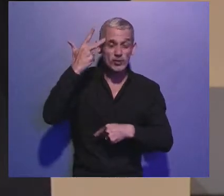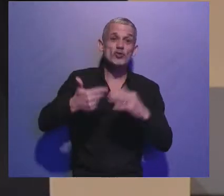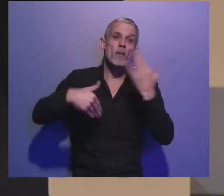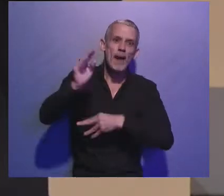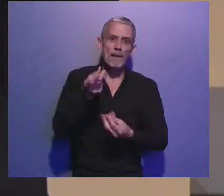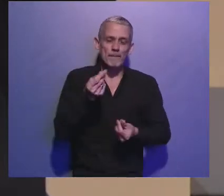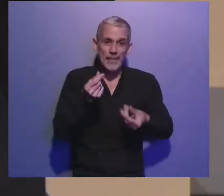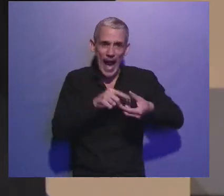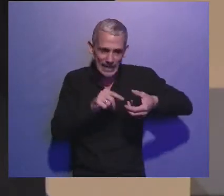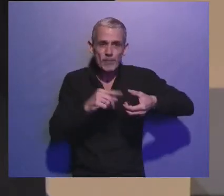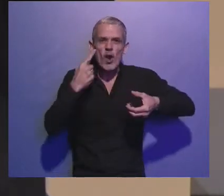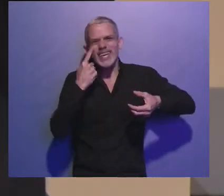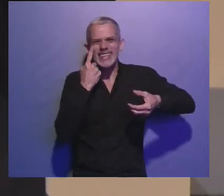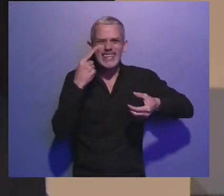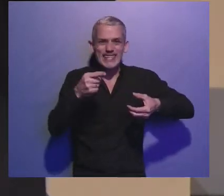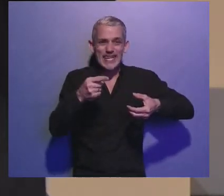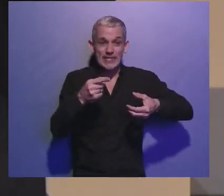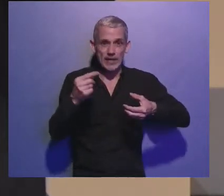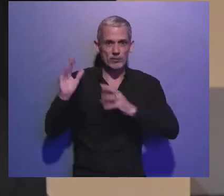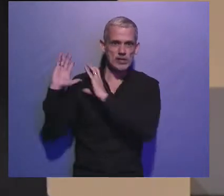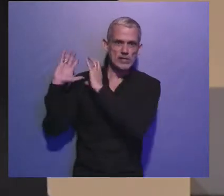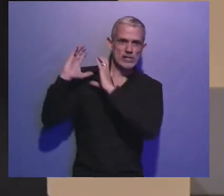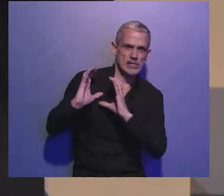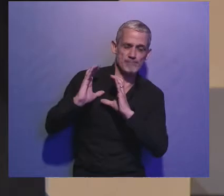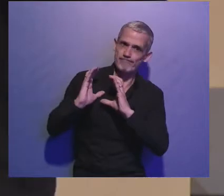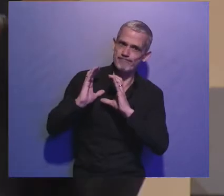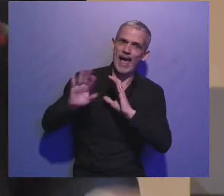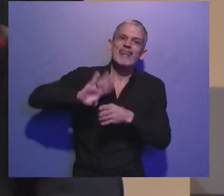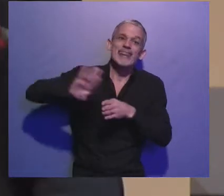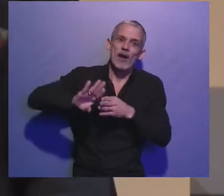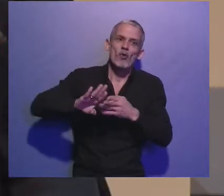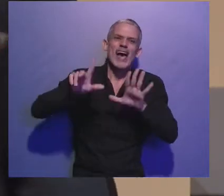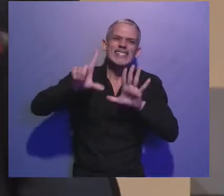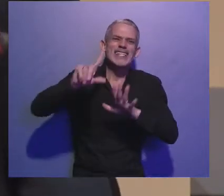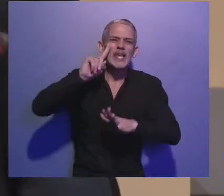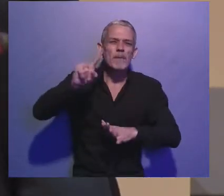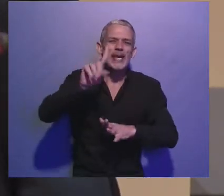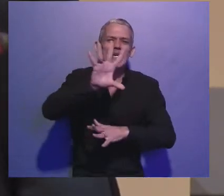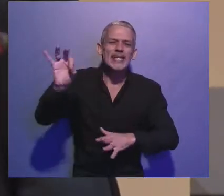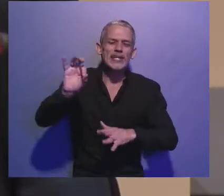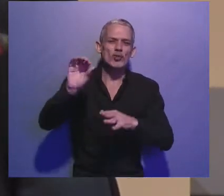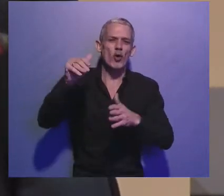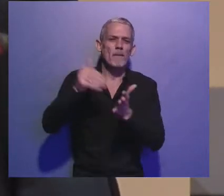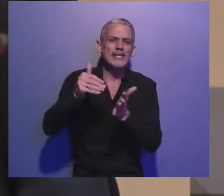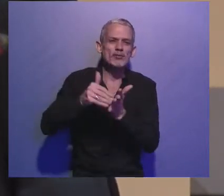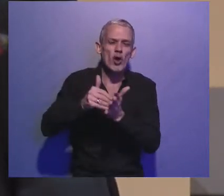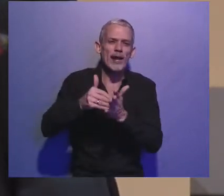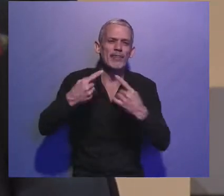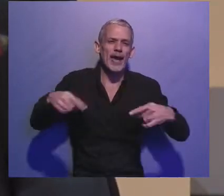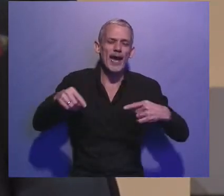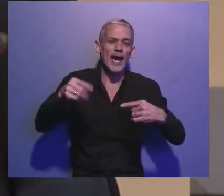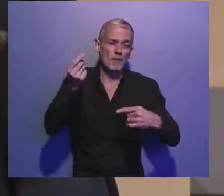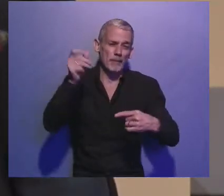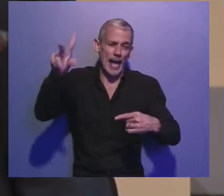year to have more resources because the mayor's office had a deficit